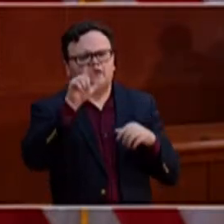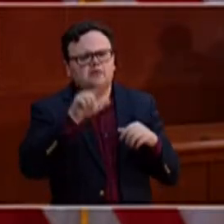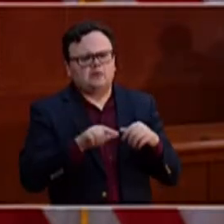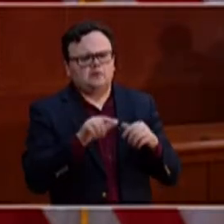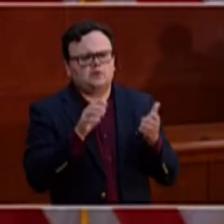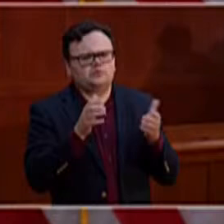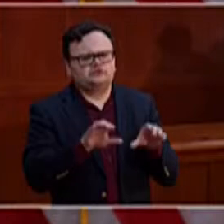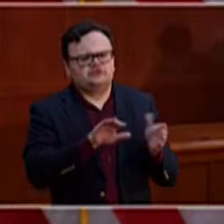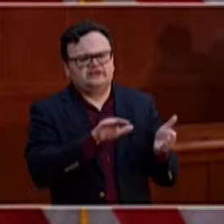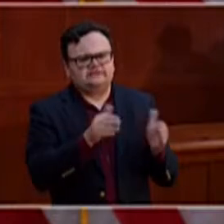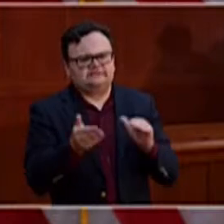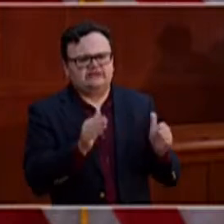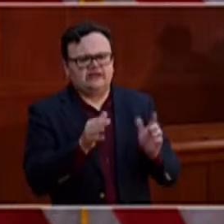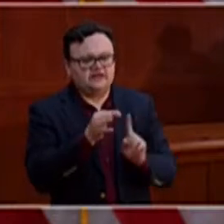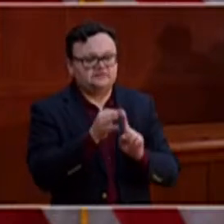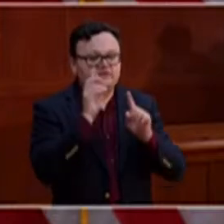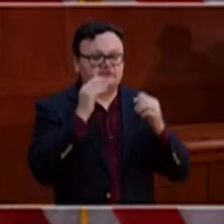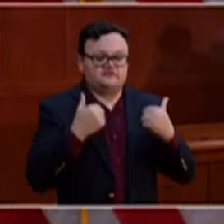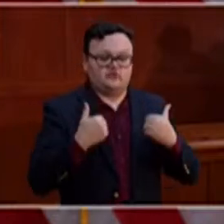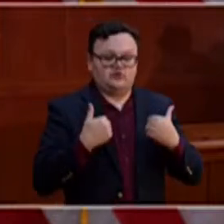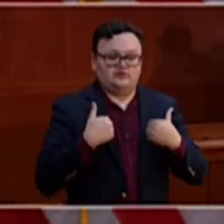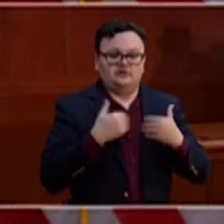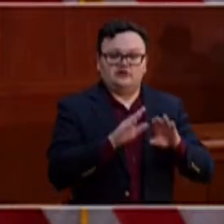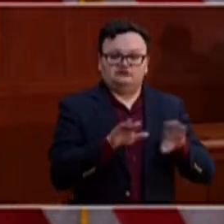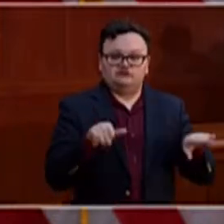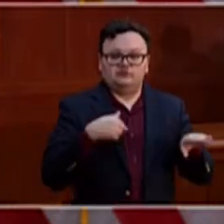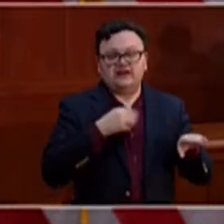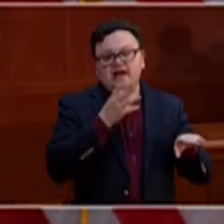something that I know a lot of parents, including me, are